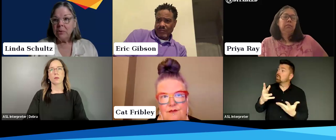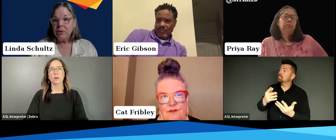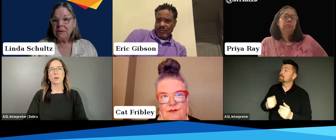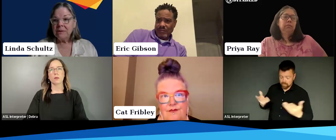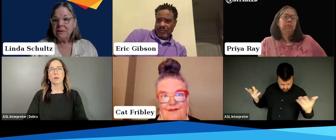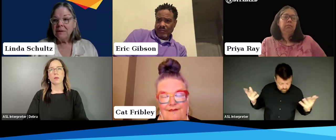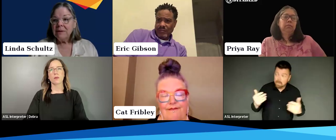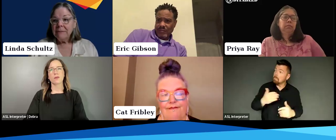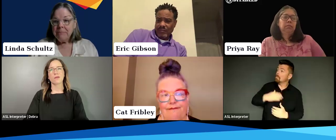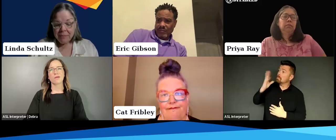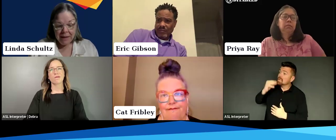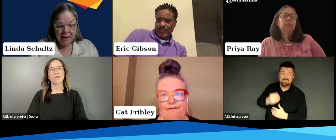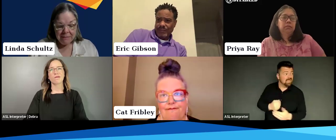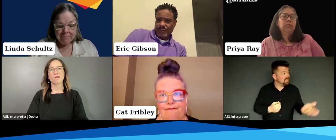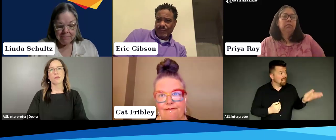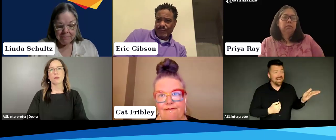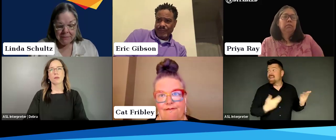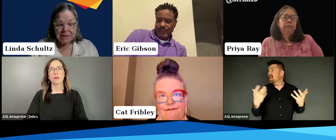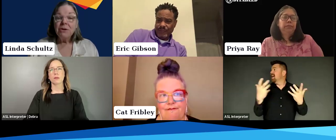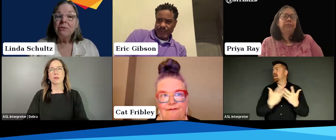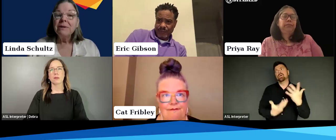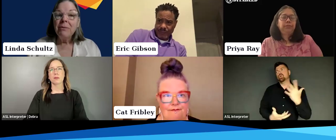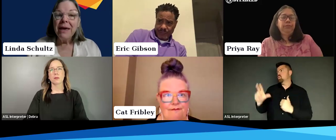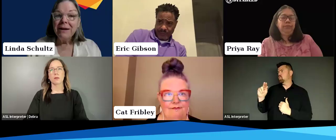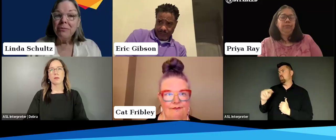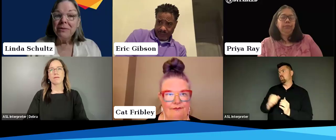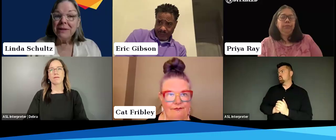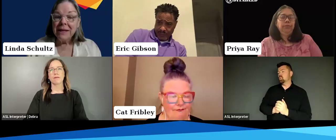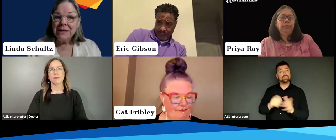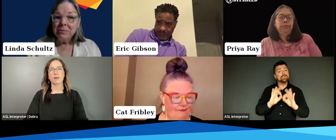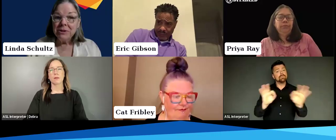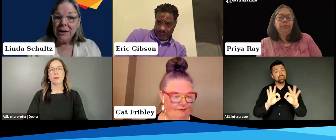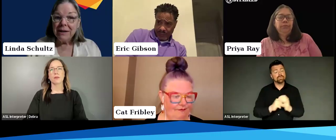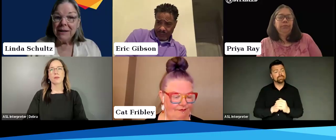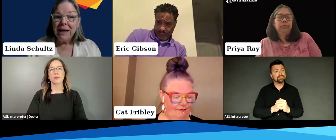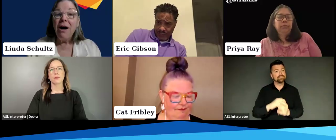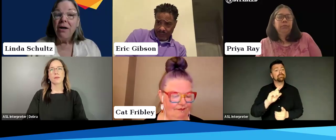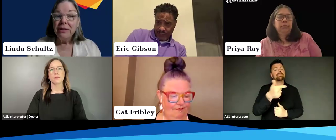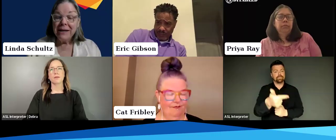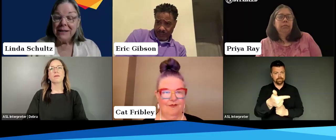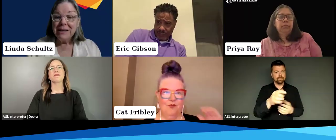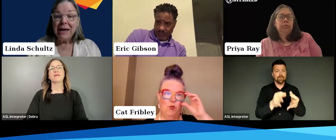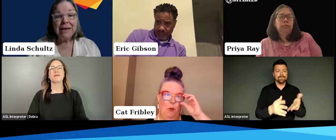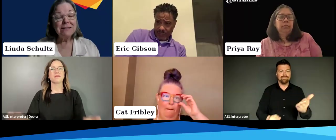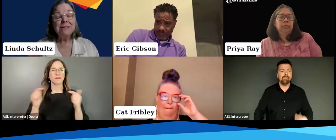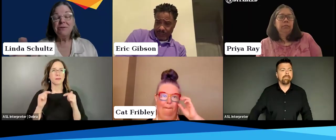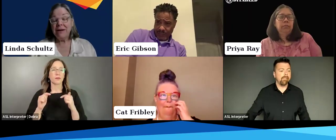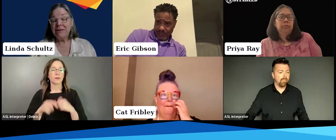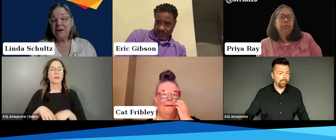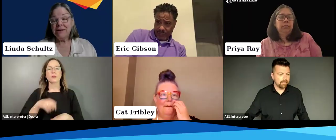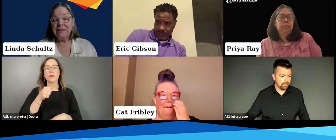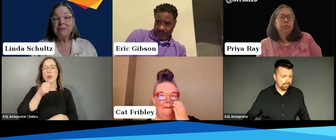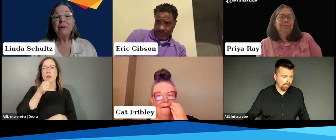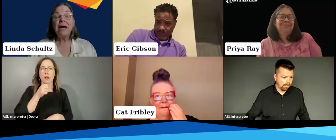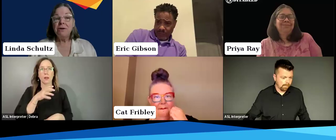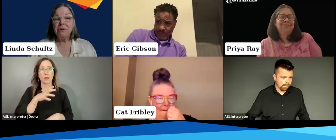really, really important. Um, so now we had, when the ladies were talking, all the ladies, I can't see